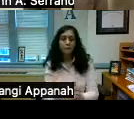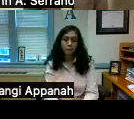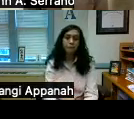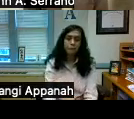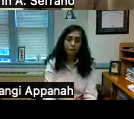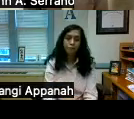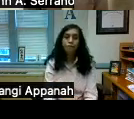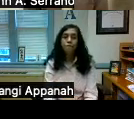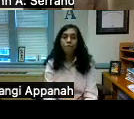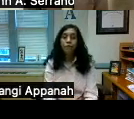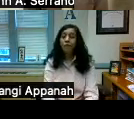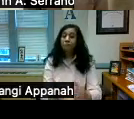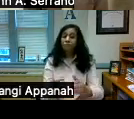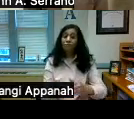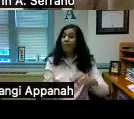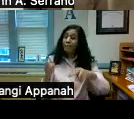for some students.